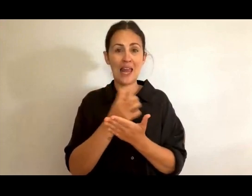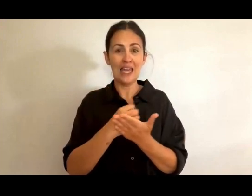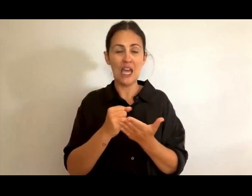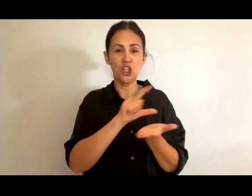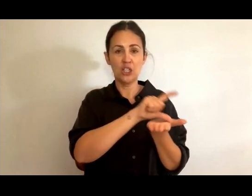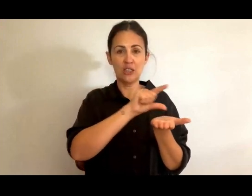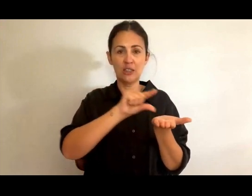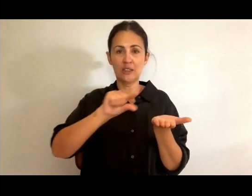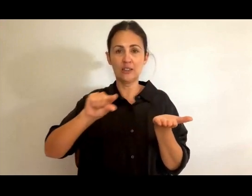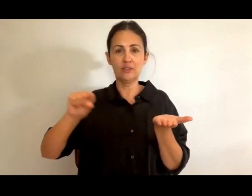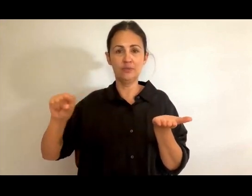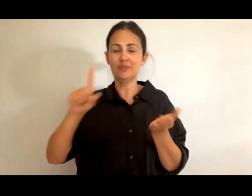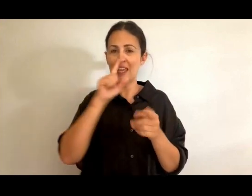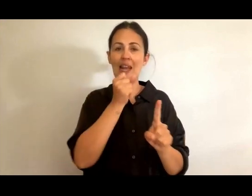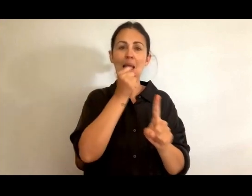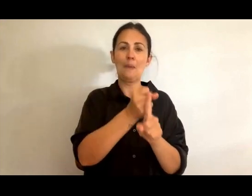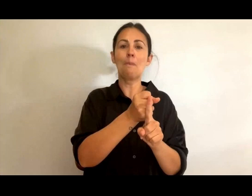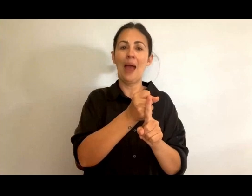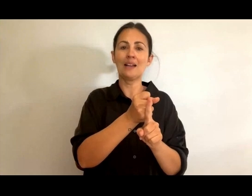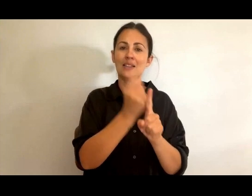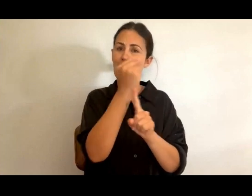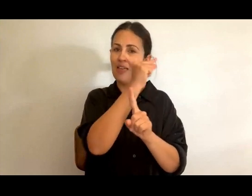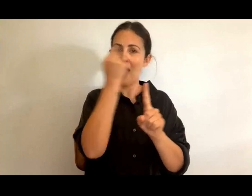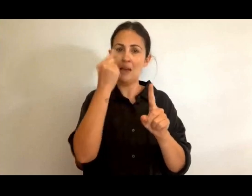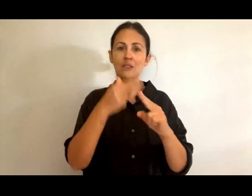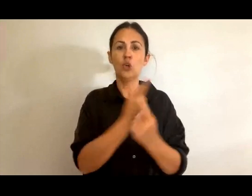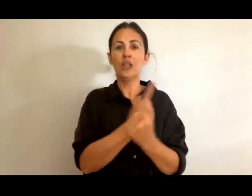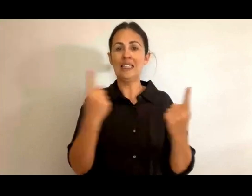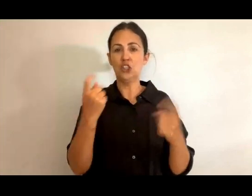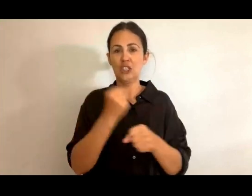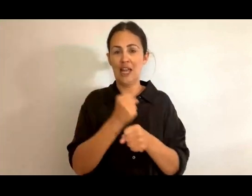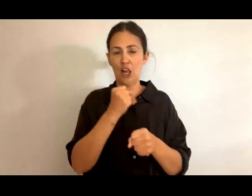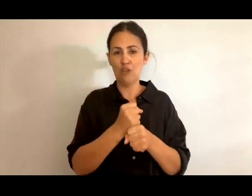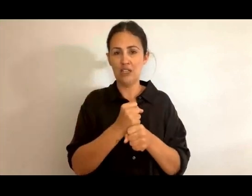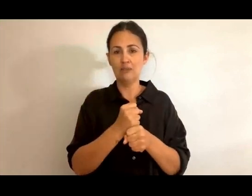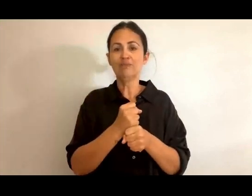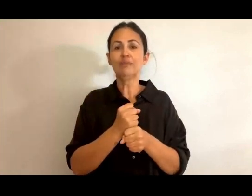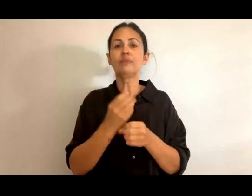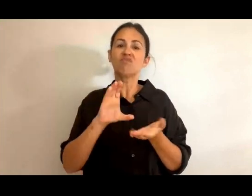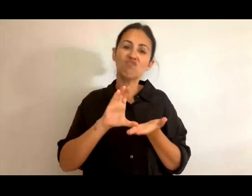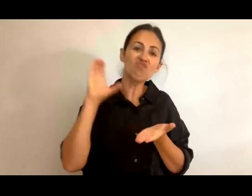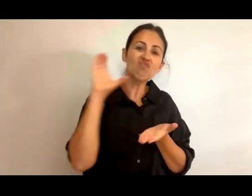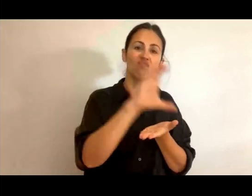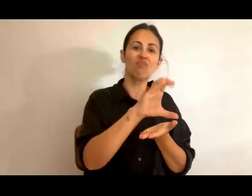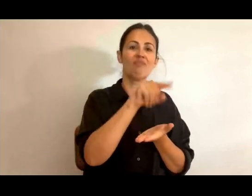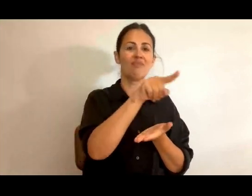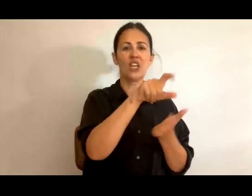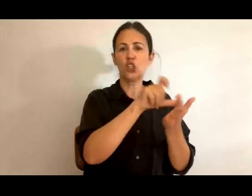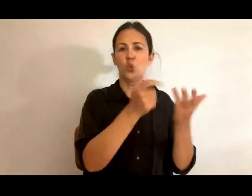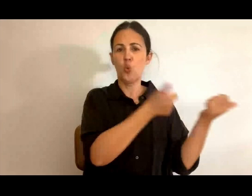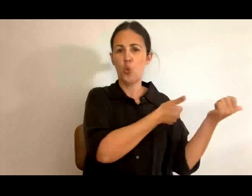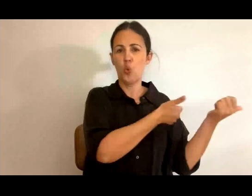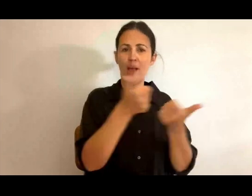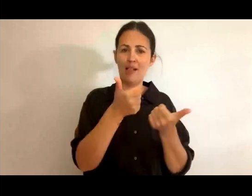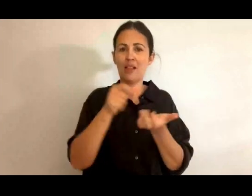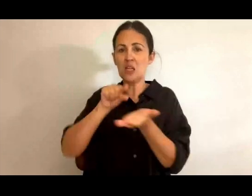the ambitions and outputs of the gallery, with the more generously funded galleries looking externally to increase their reputation and that